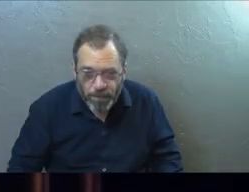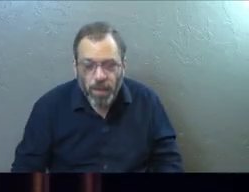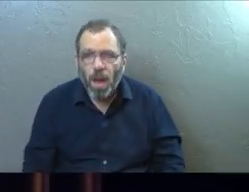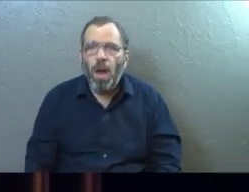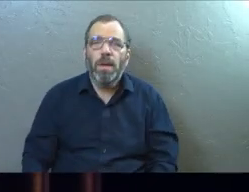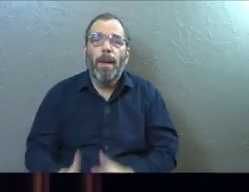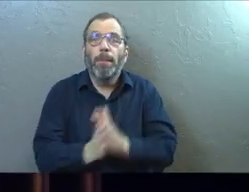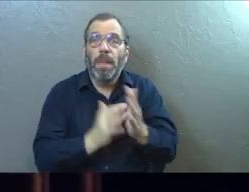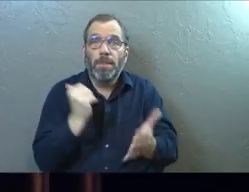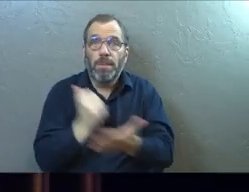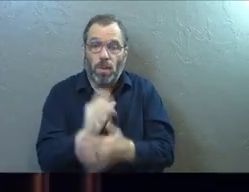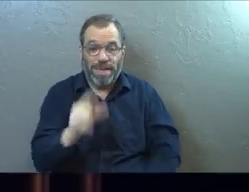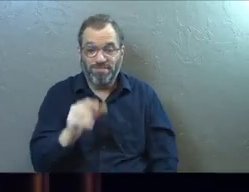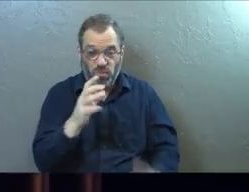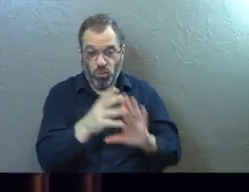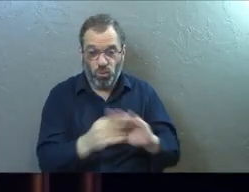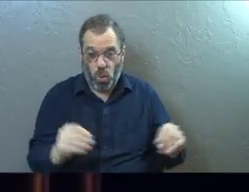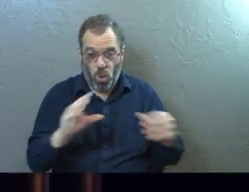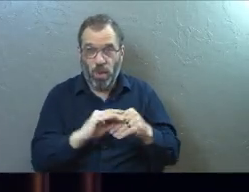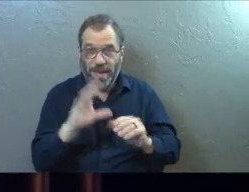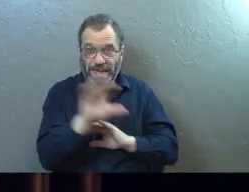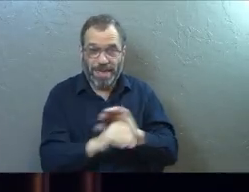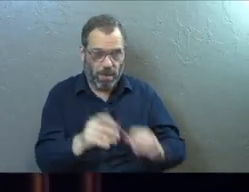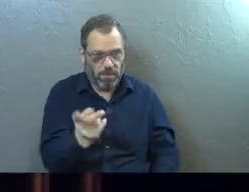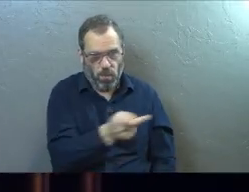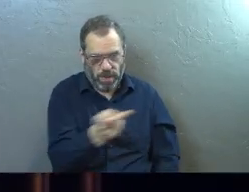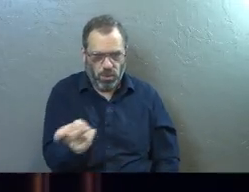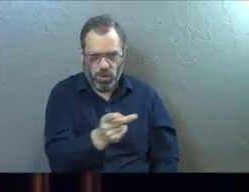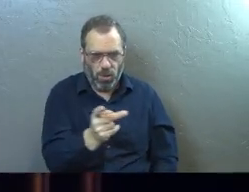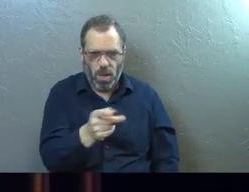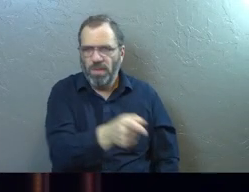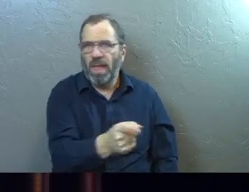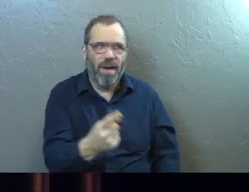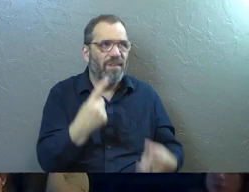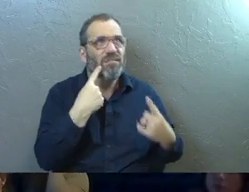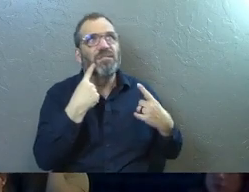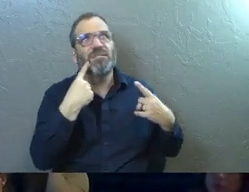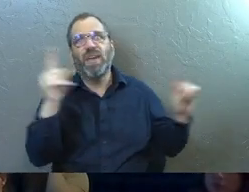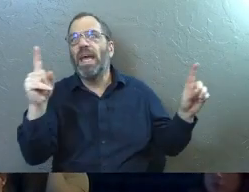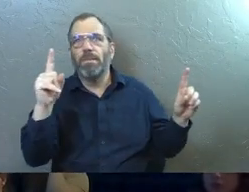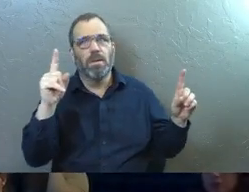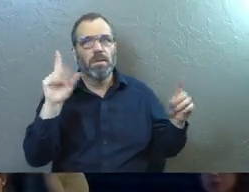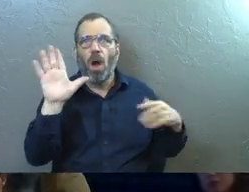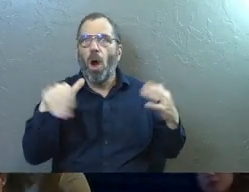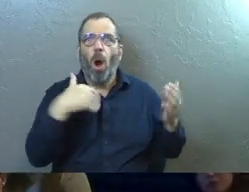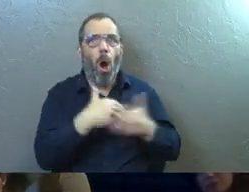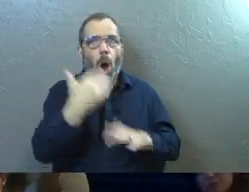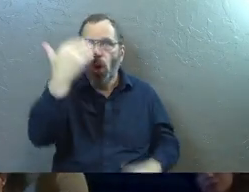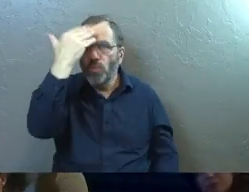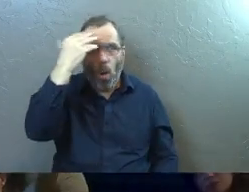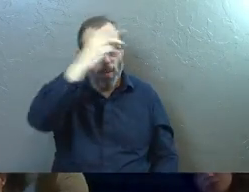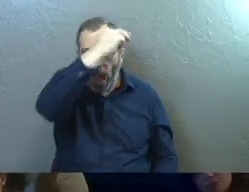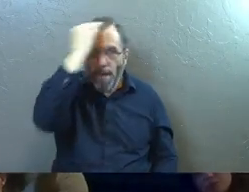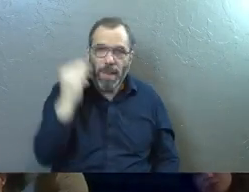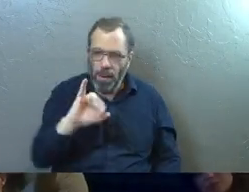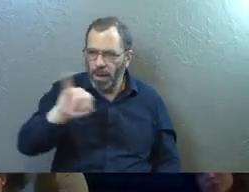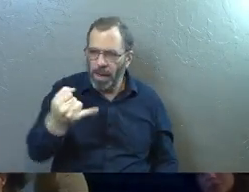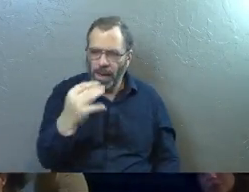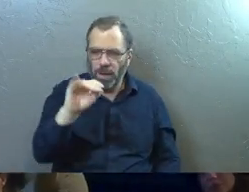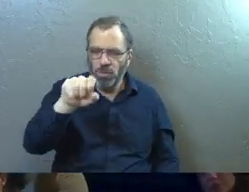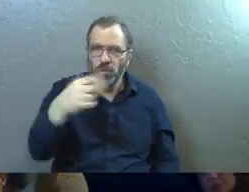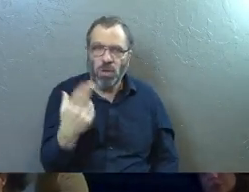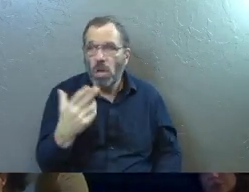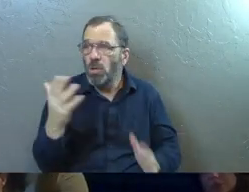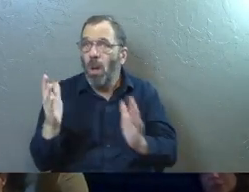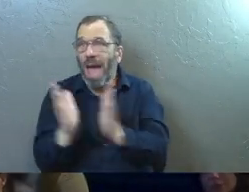Amen. So this story and these characters are, I would say, they're absolutely iconic. Everybody knows about them. Like you could talk to